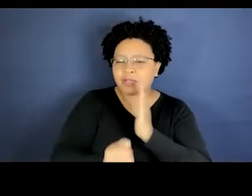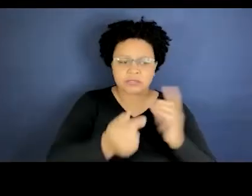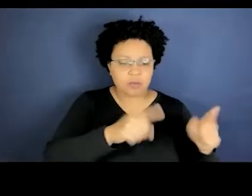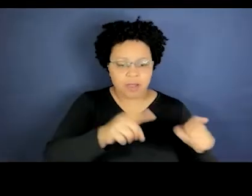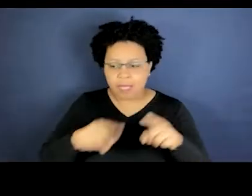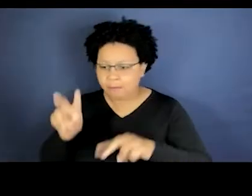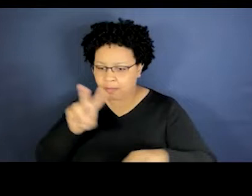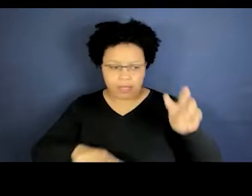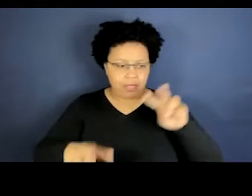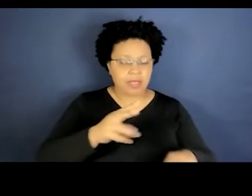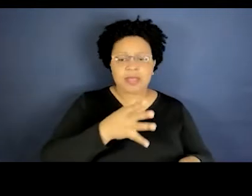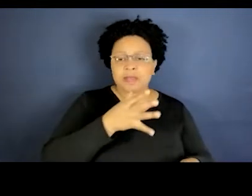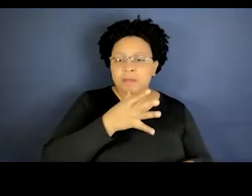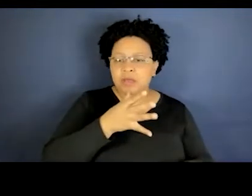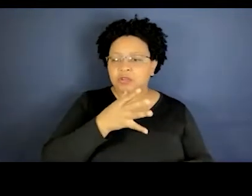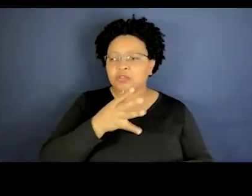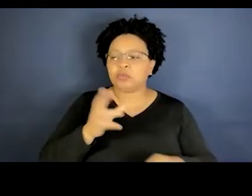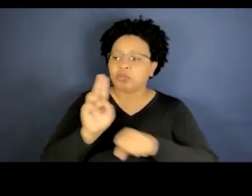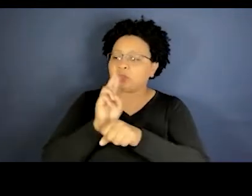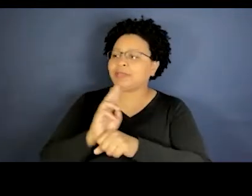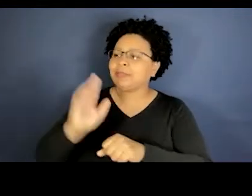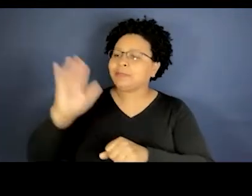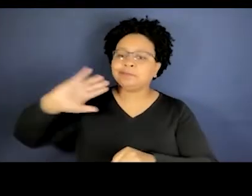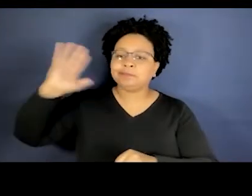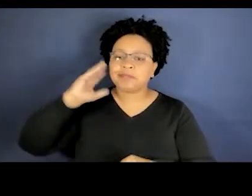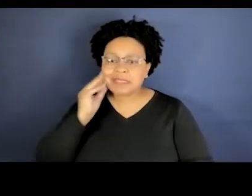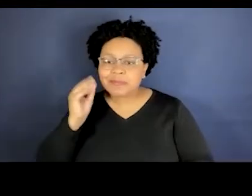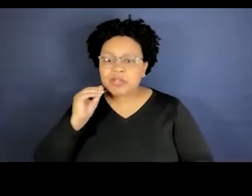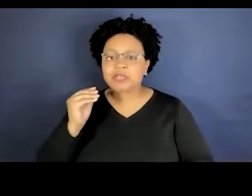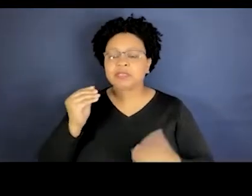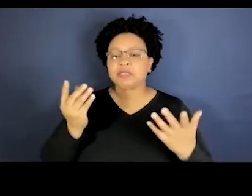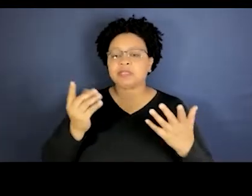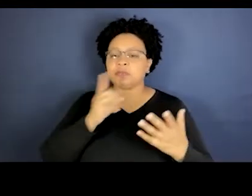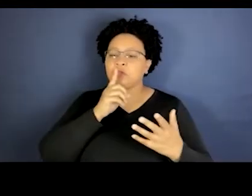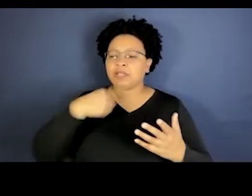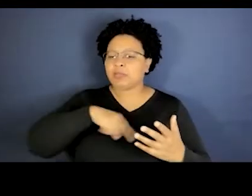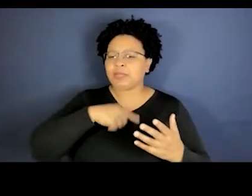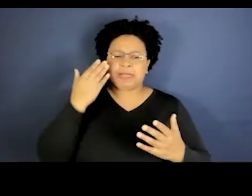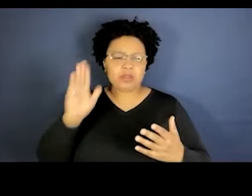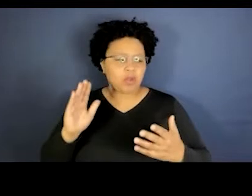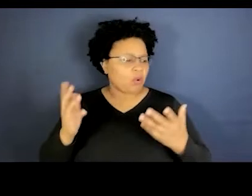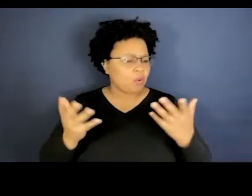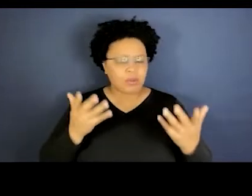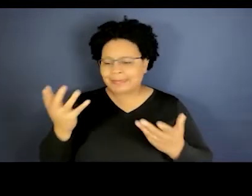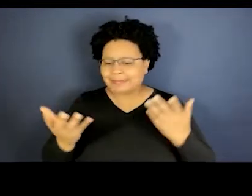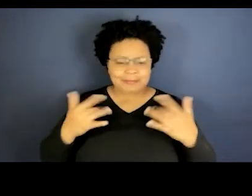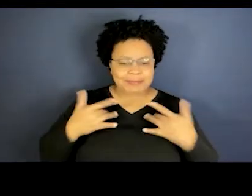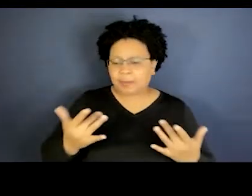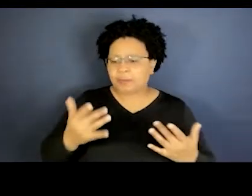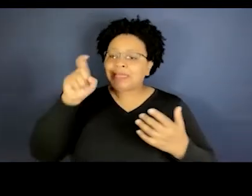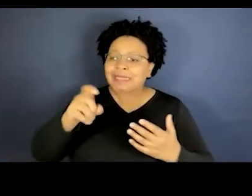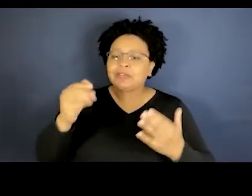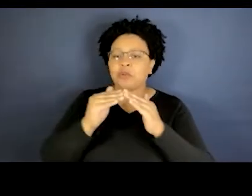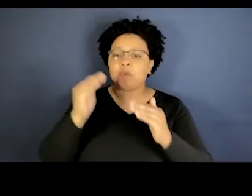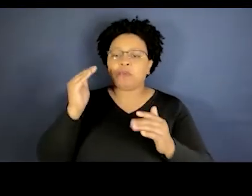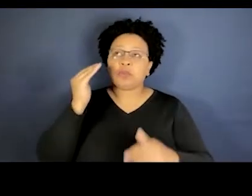know, the mothers were pulling upon past experiences, but we didn't know quite we needed to know more about this process